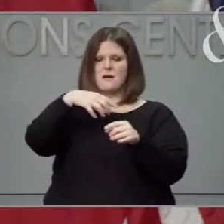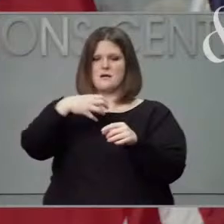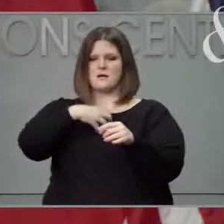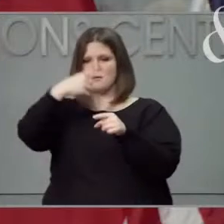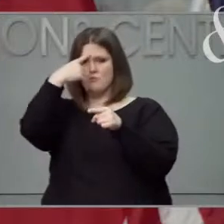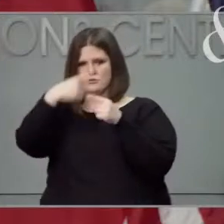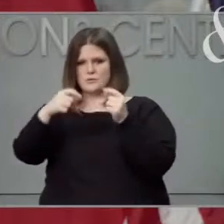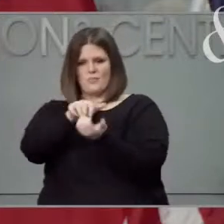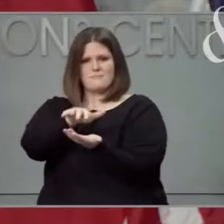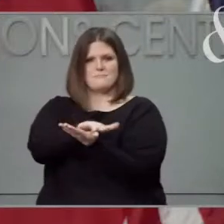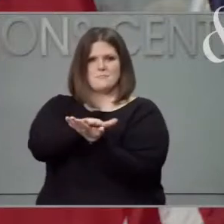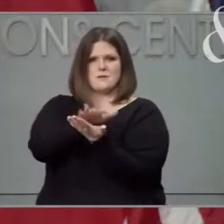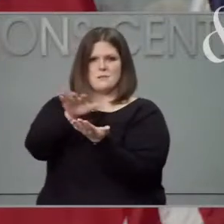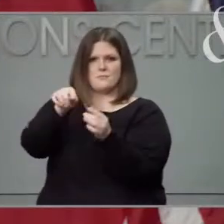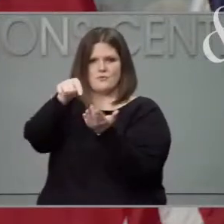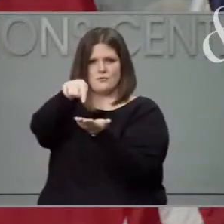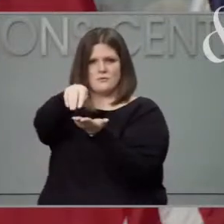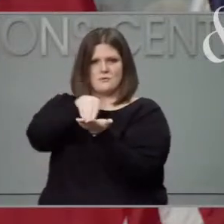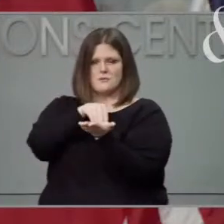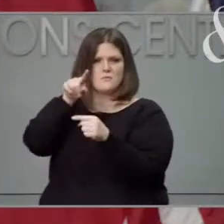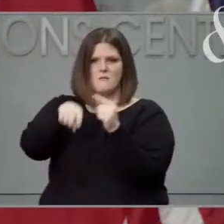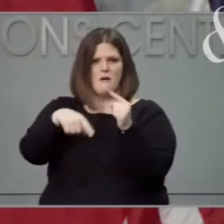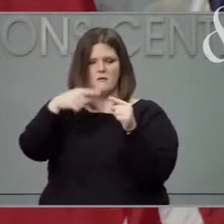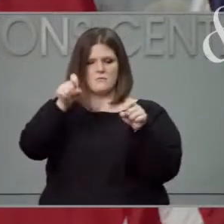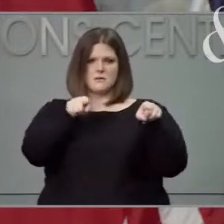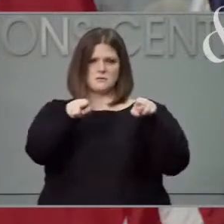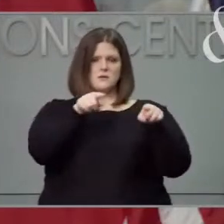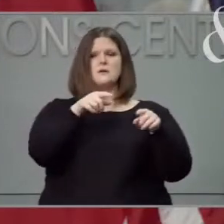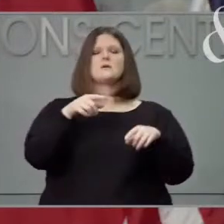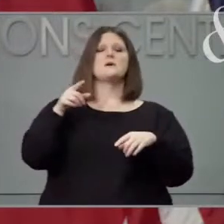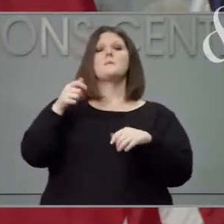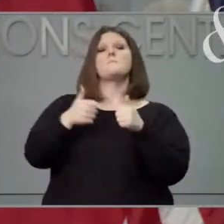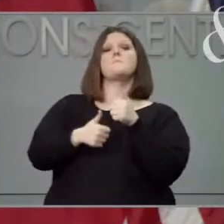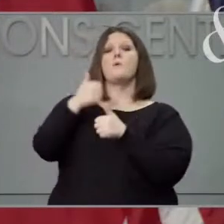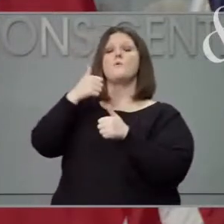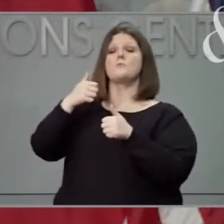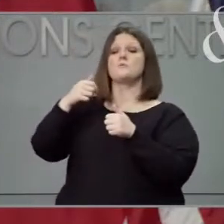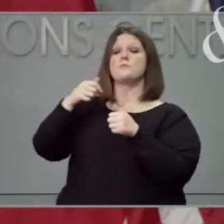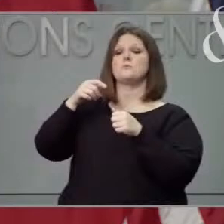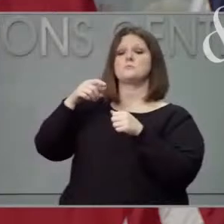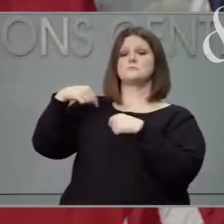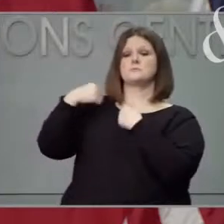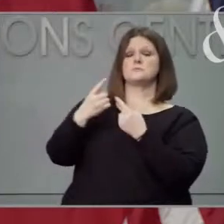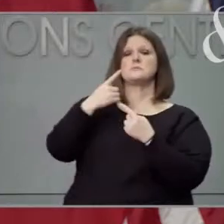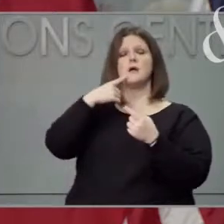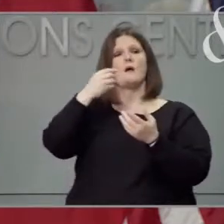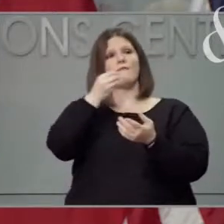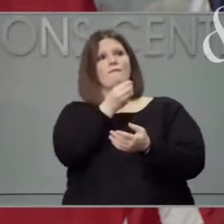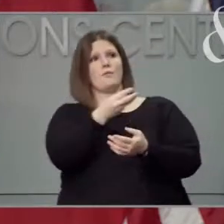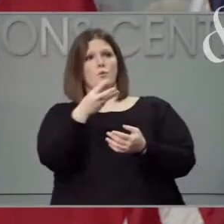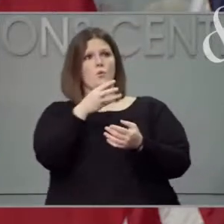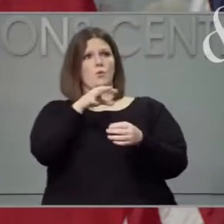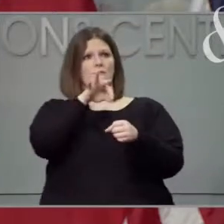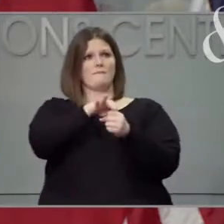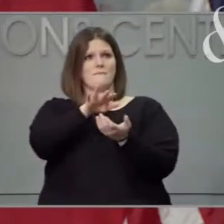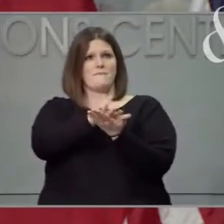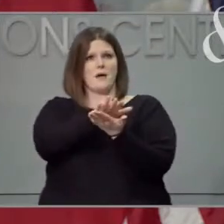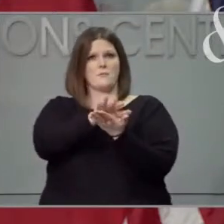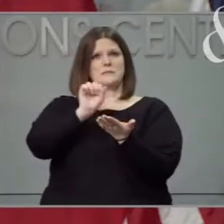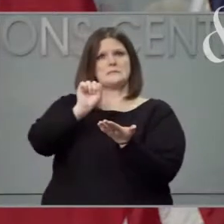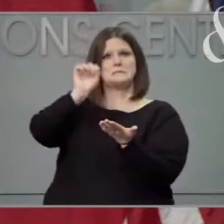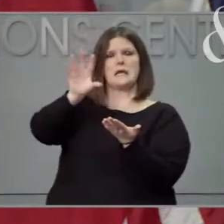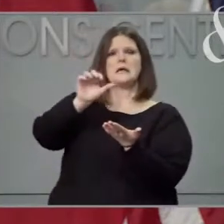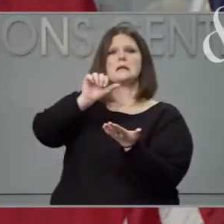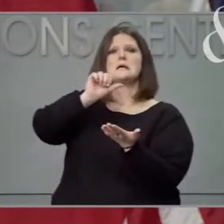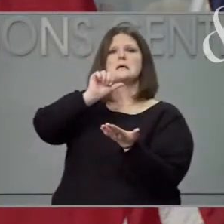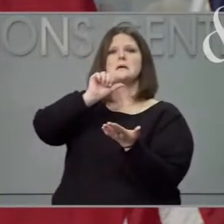irregularity. And so an election protest that merely alleges that a few ballots have been cast illegally or